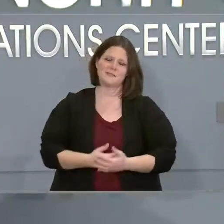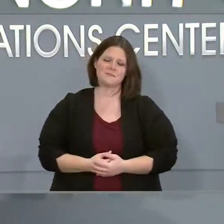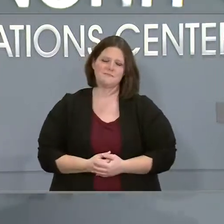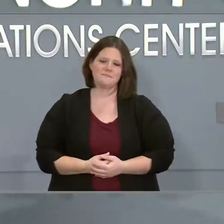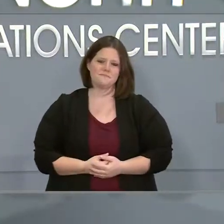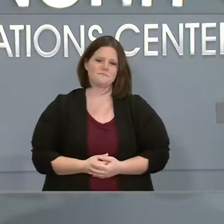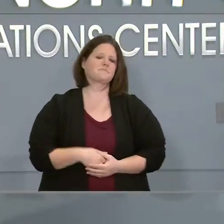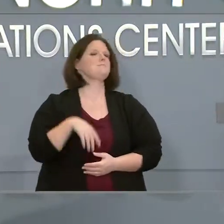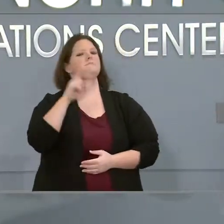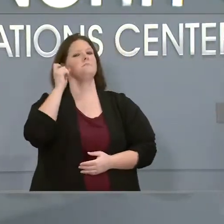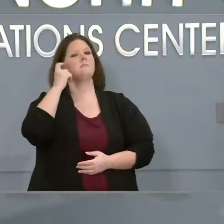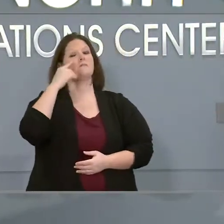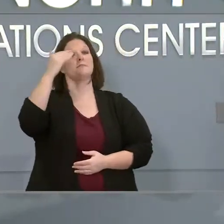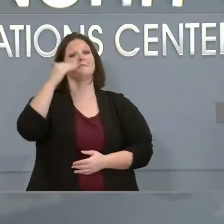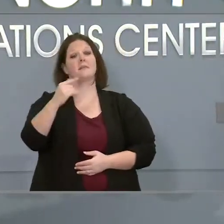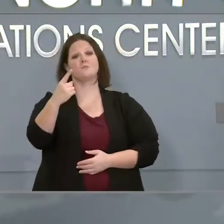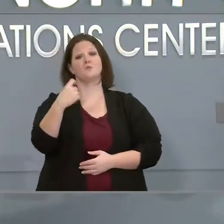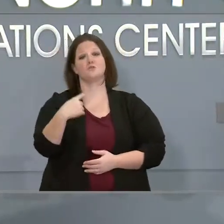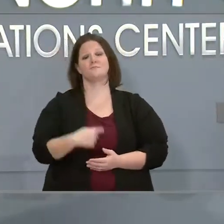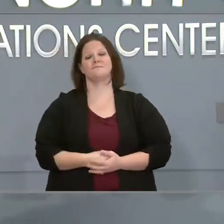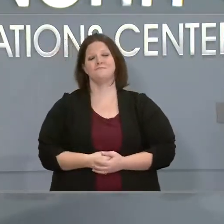Next question, please.